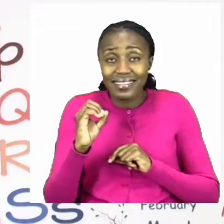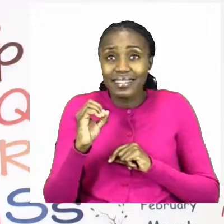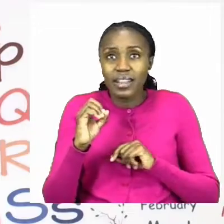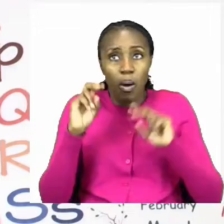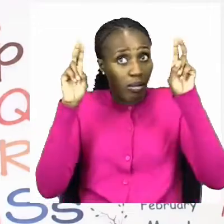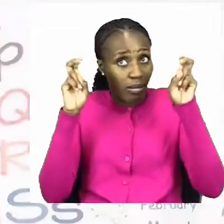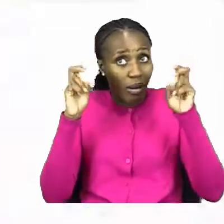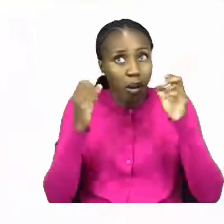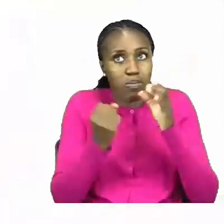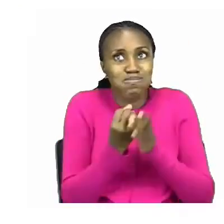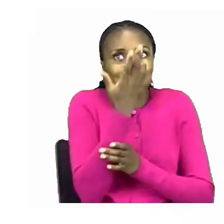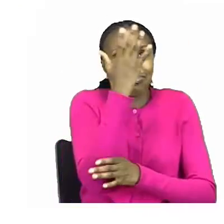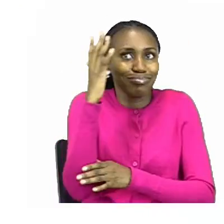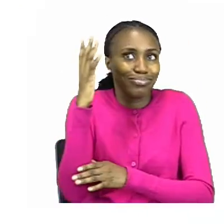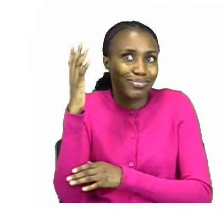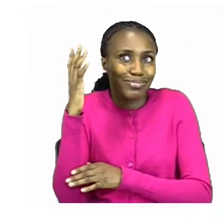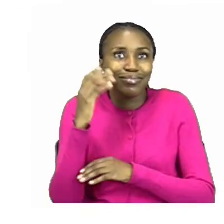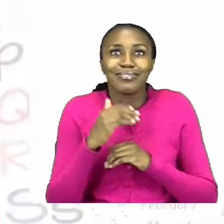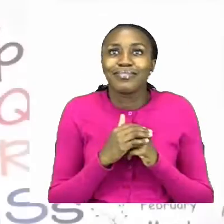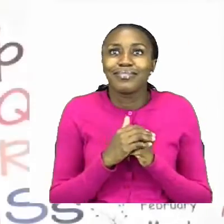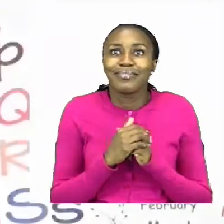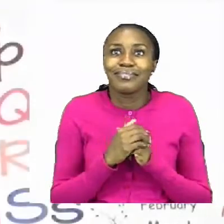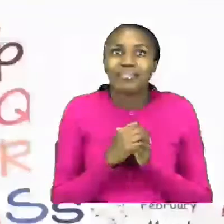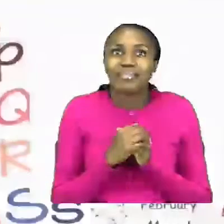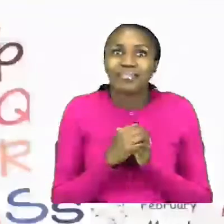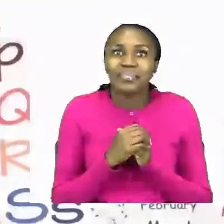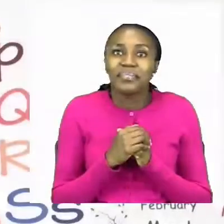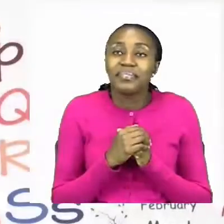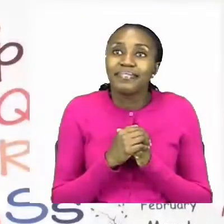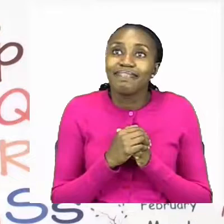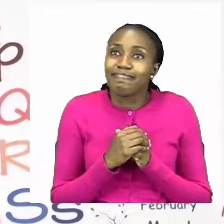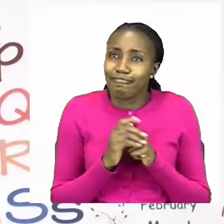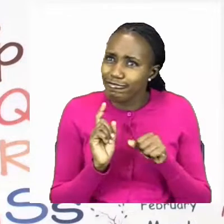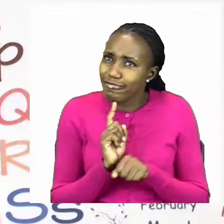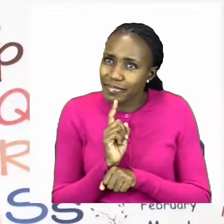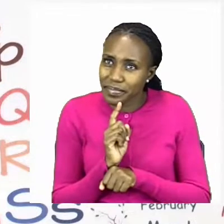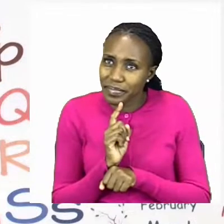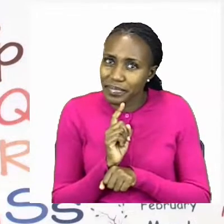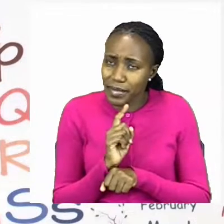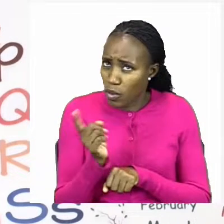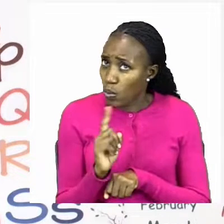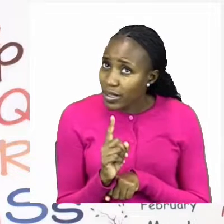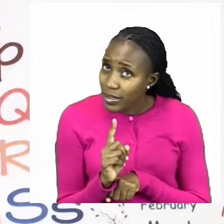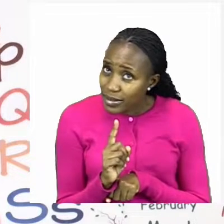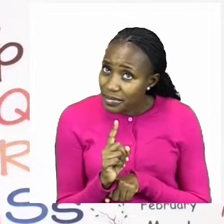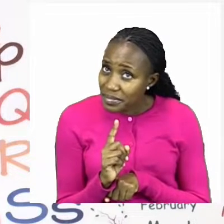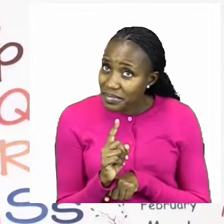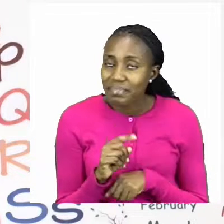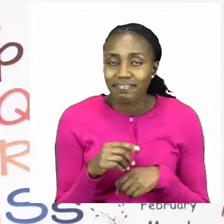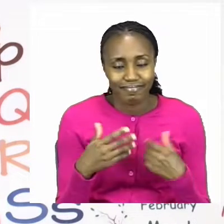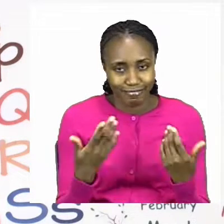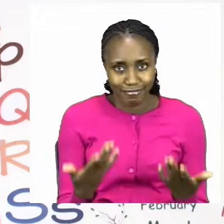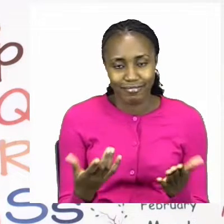theme this week is plants. Now, everyone, before we start our lesson,